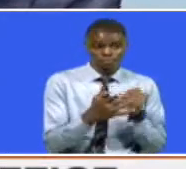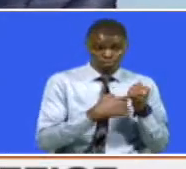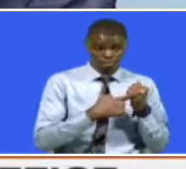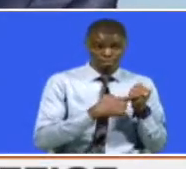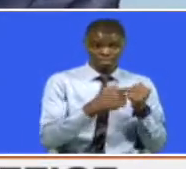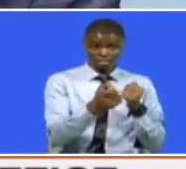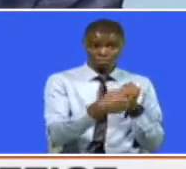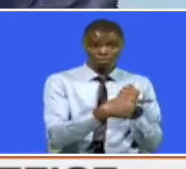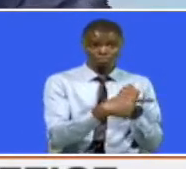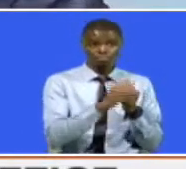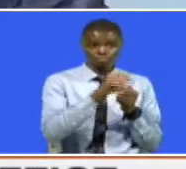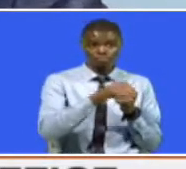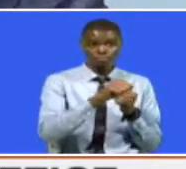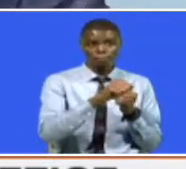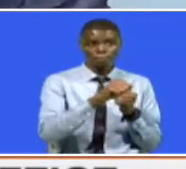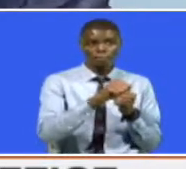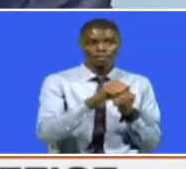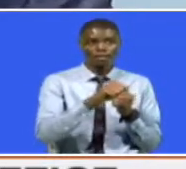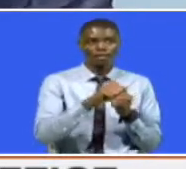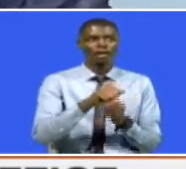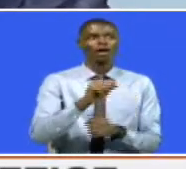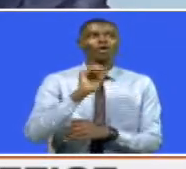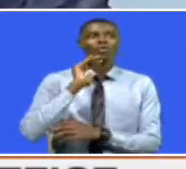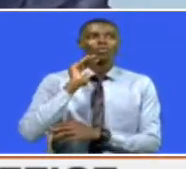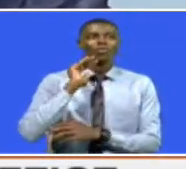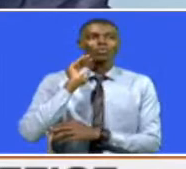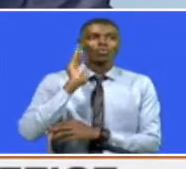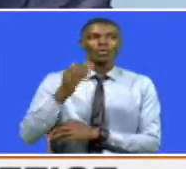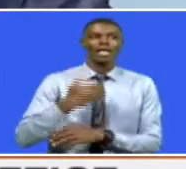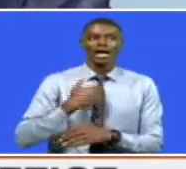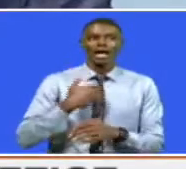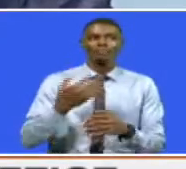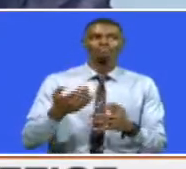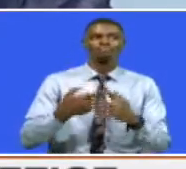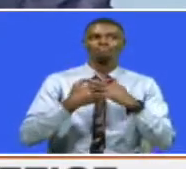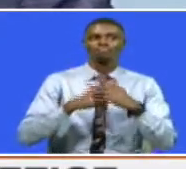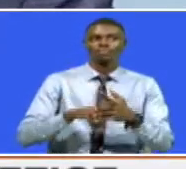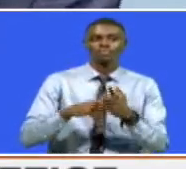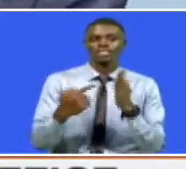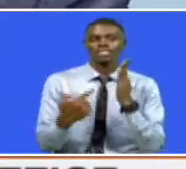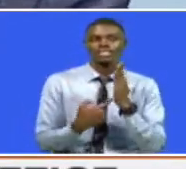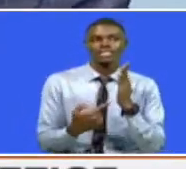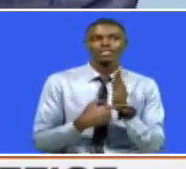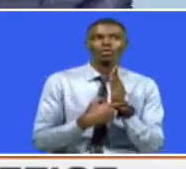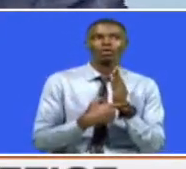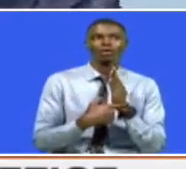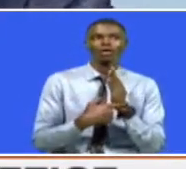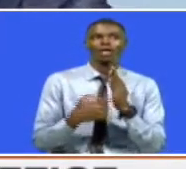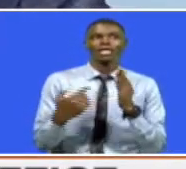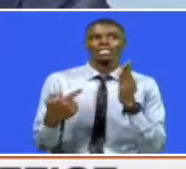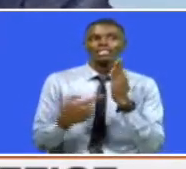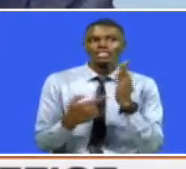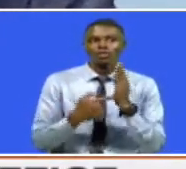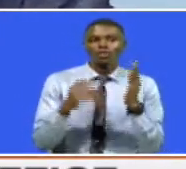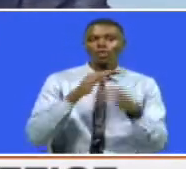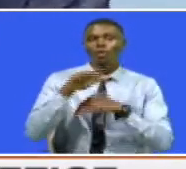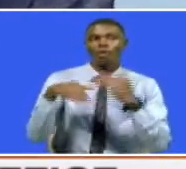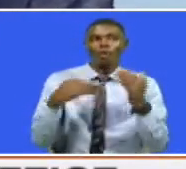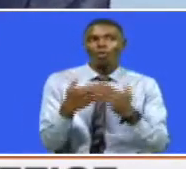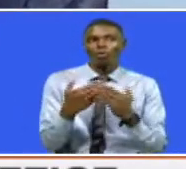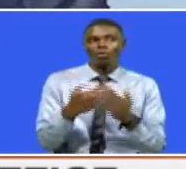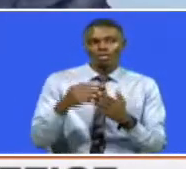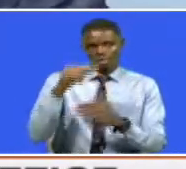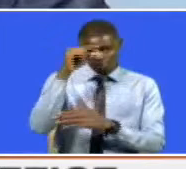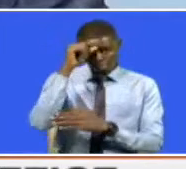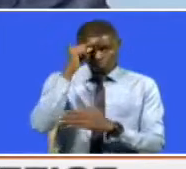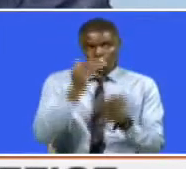6 months? Yes. On board, we shall have onboarded all government services on a digital platform. We shall have digitized all government records. And